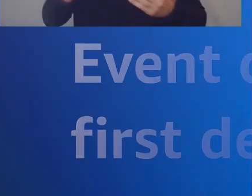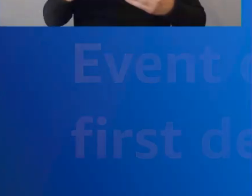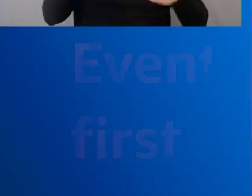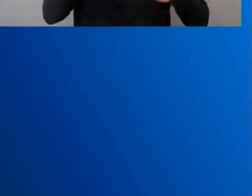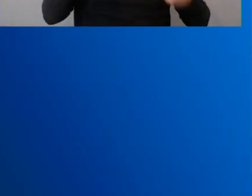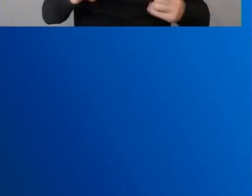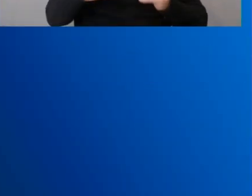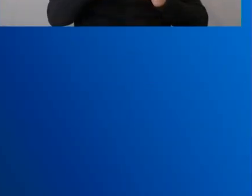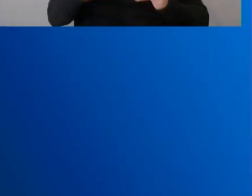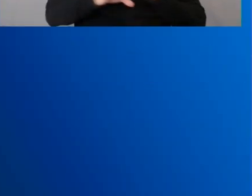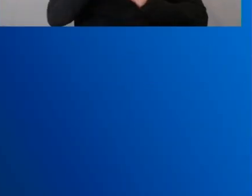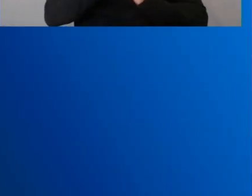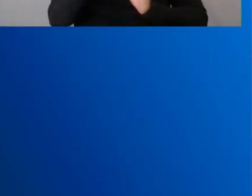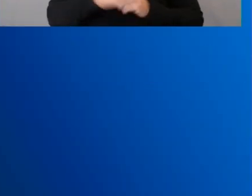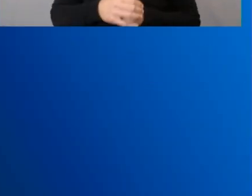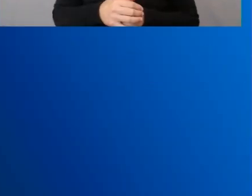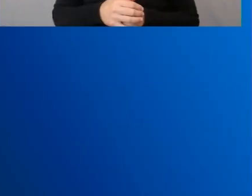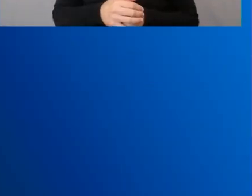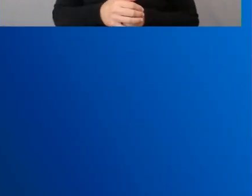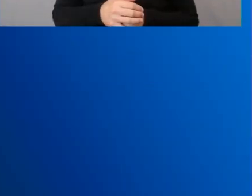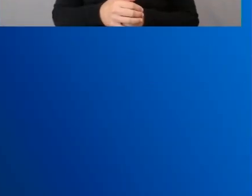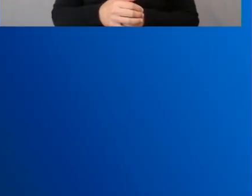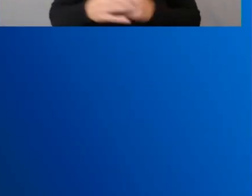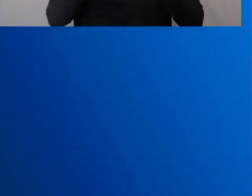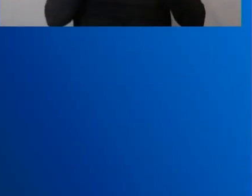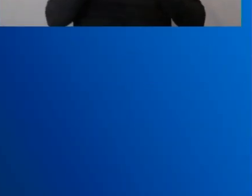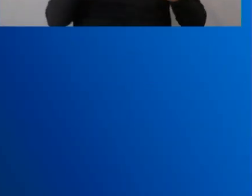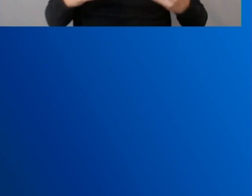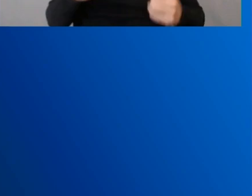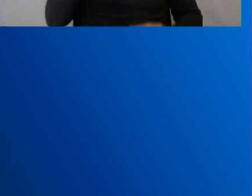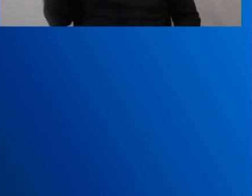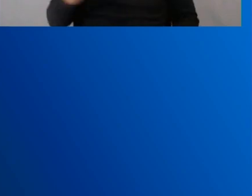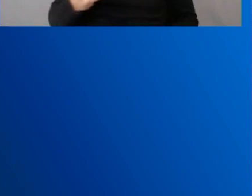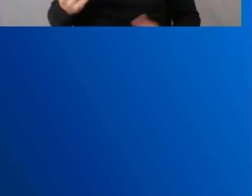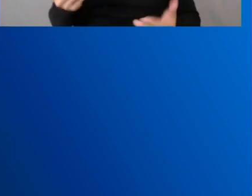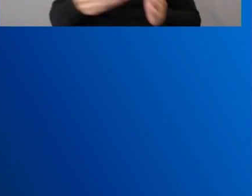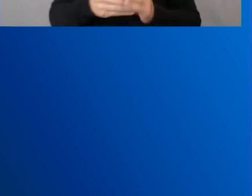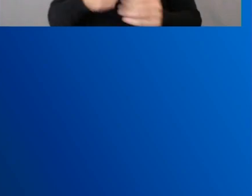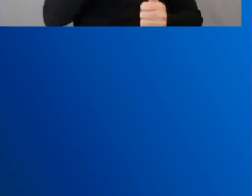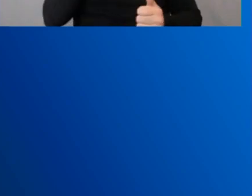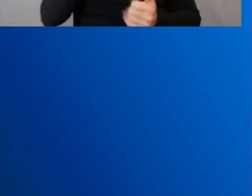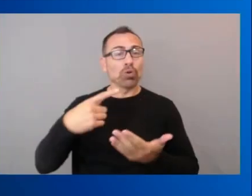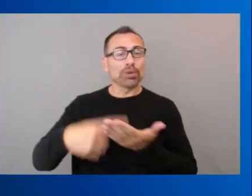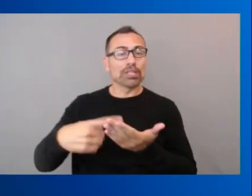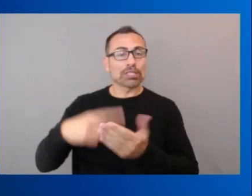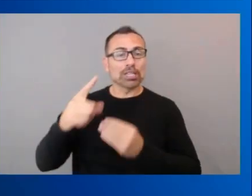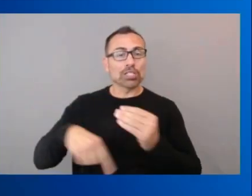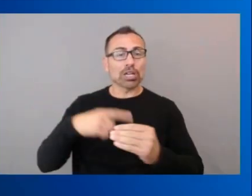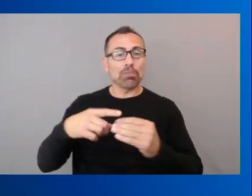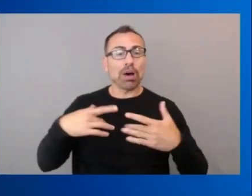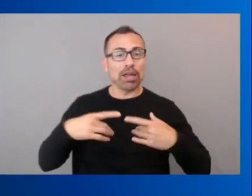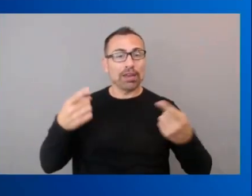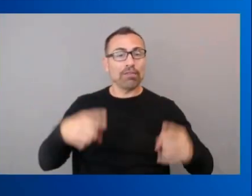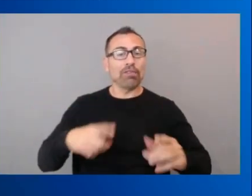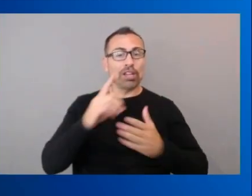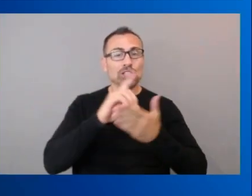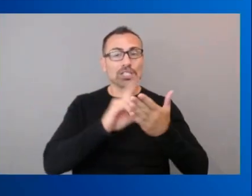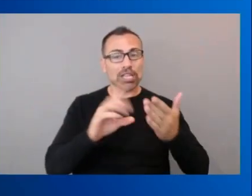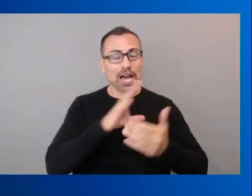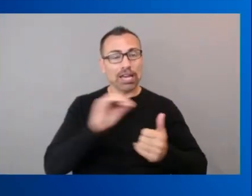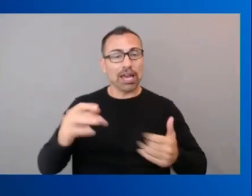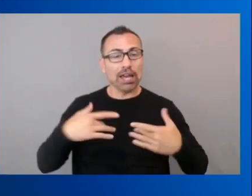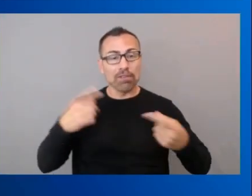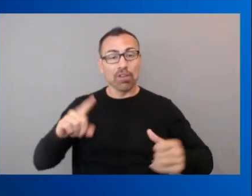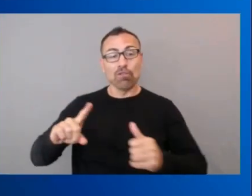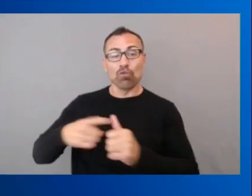I'm back again, and as they just said, I'll be talking about event design and event first development.